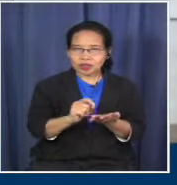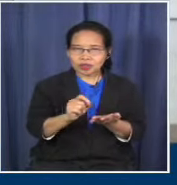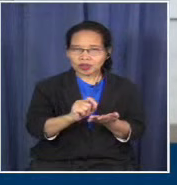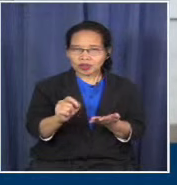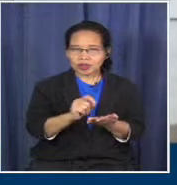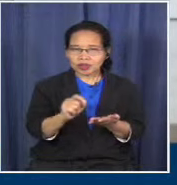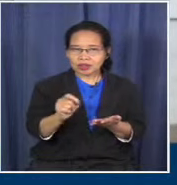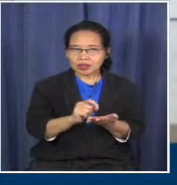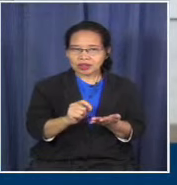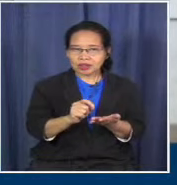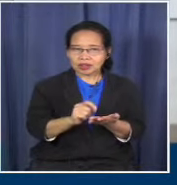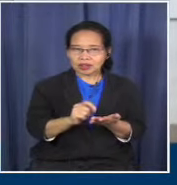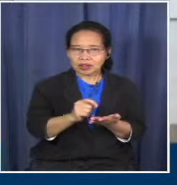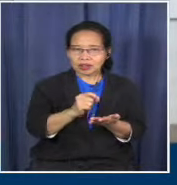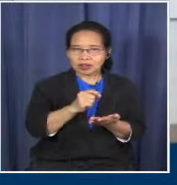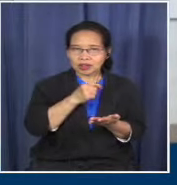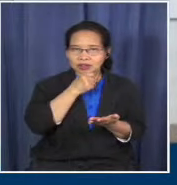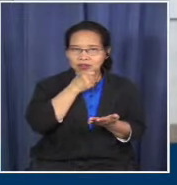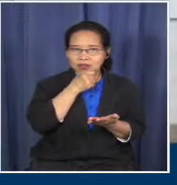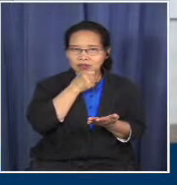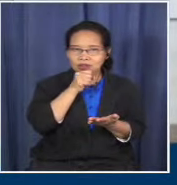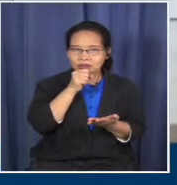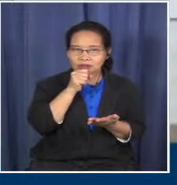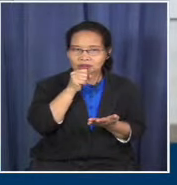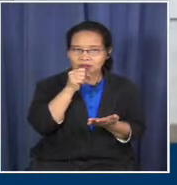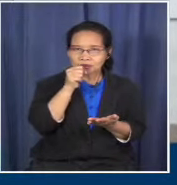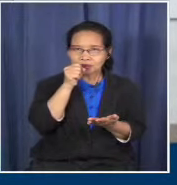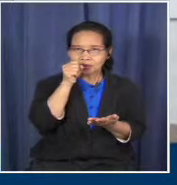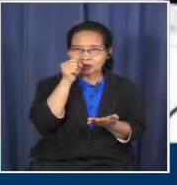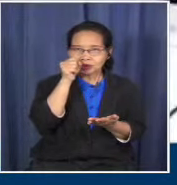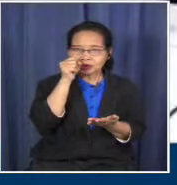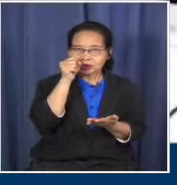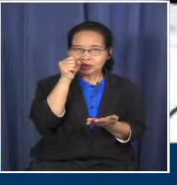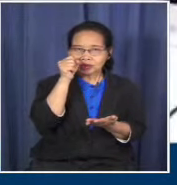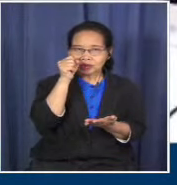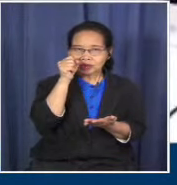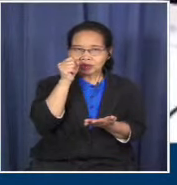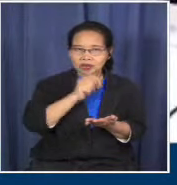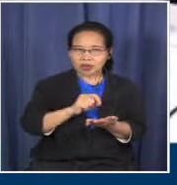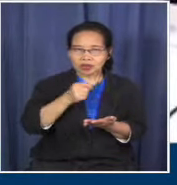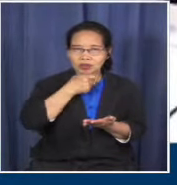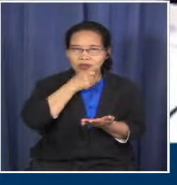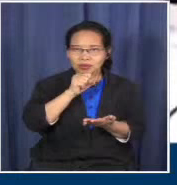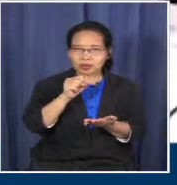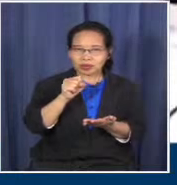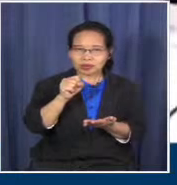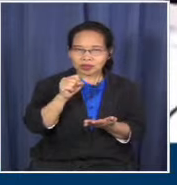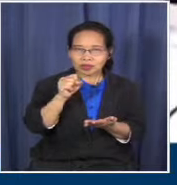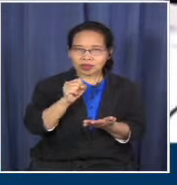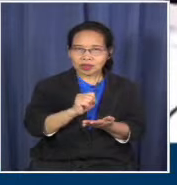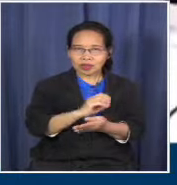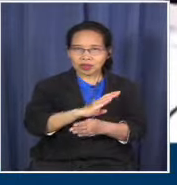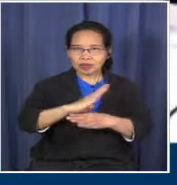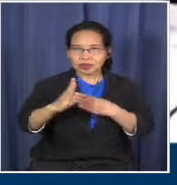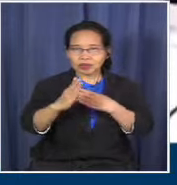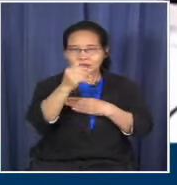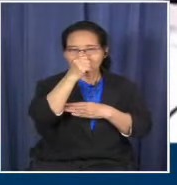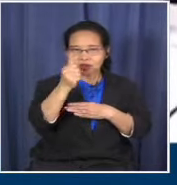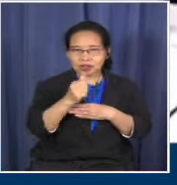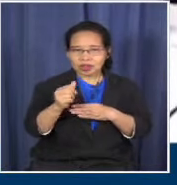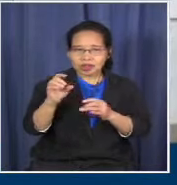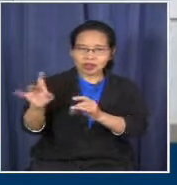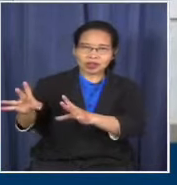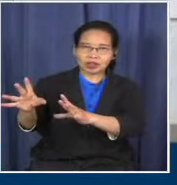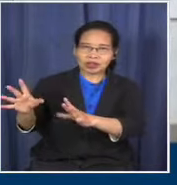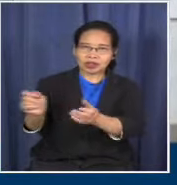they insult the Bible, saying that it was written by goat herders in the Bronze Age.